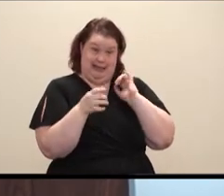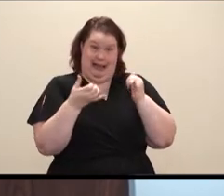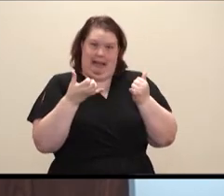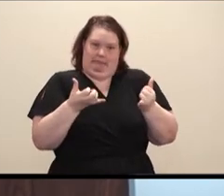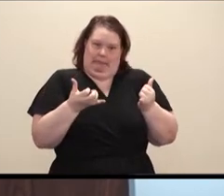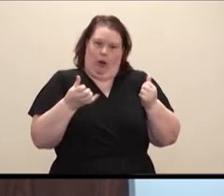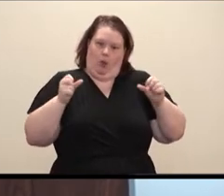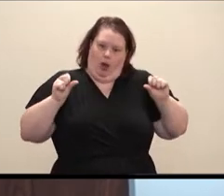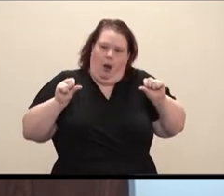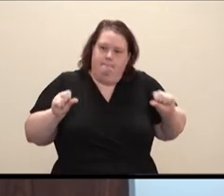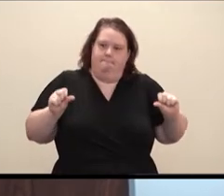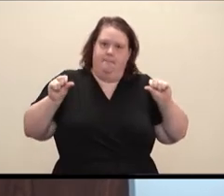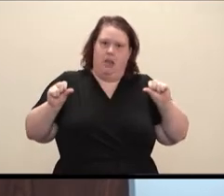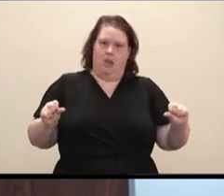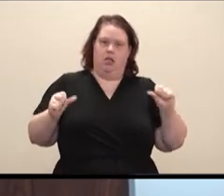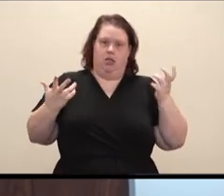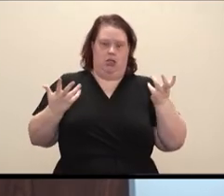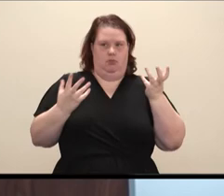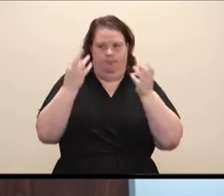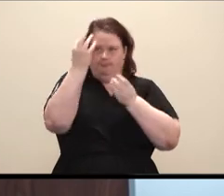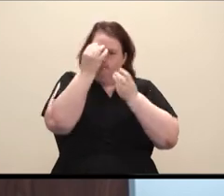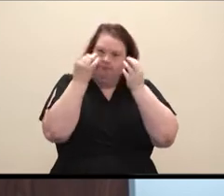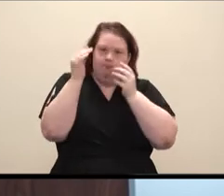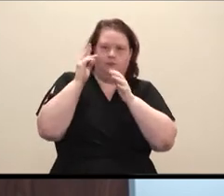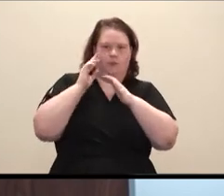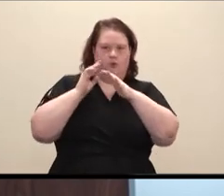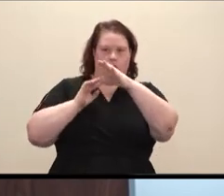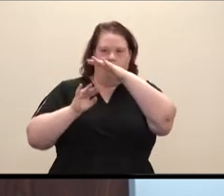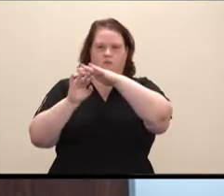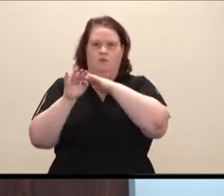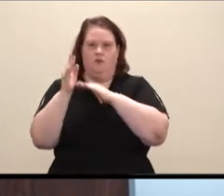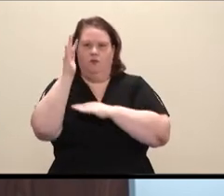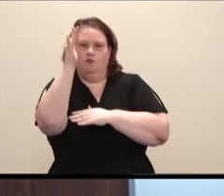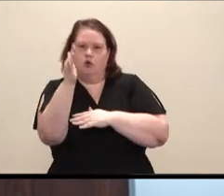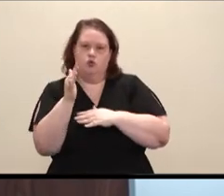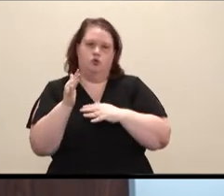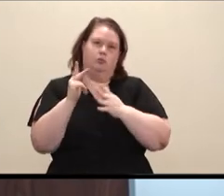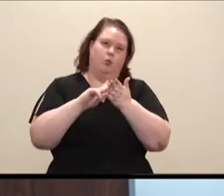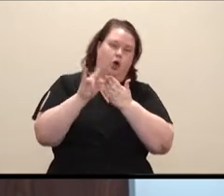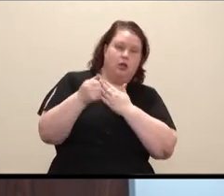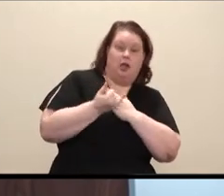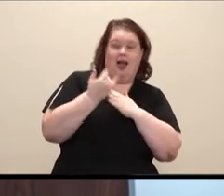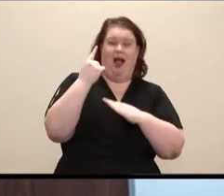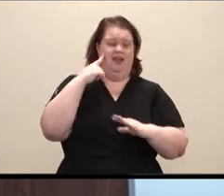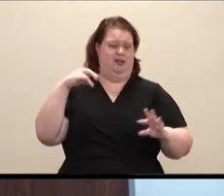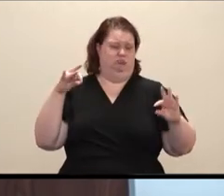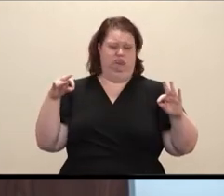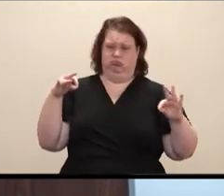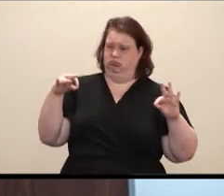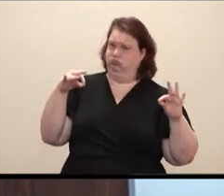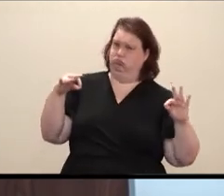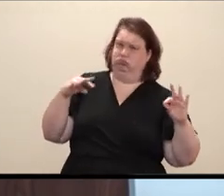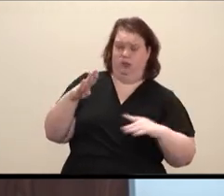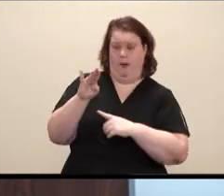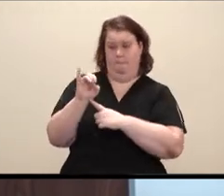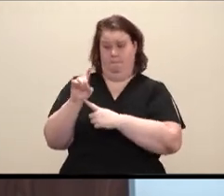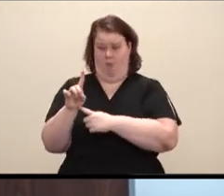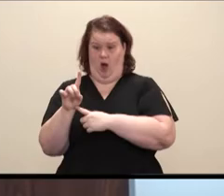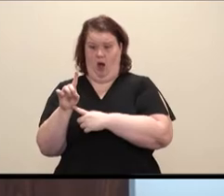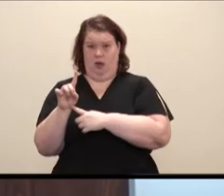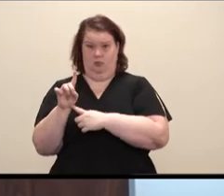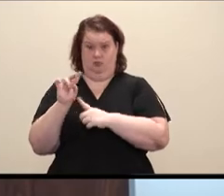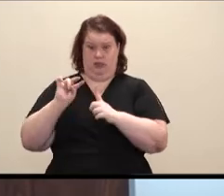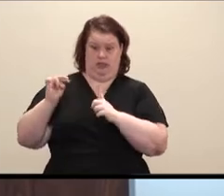in and contemplating future projects. I think you're set up nicely from the bond standpoint to do that.